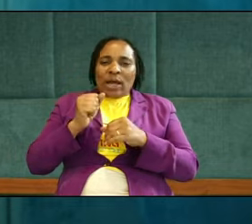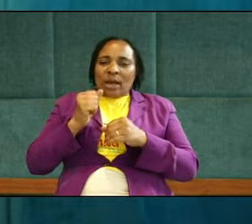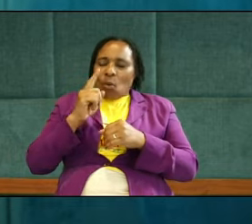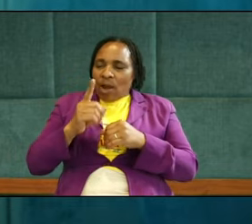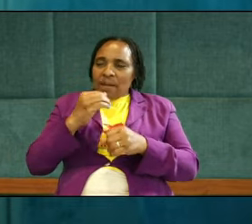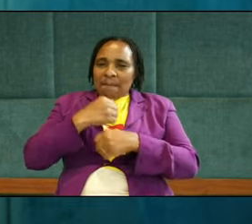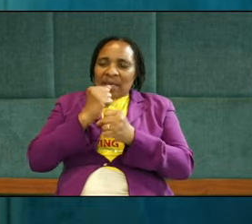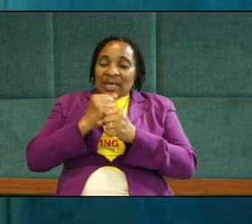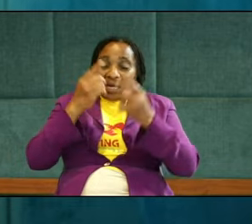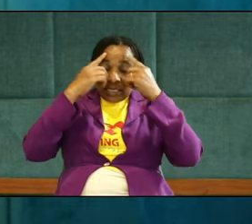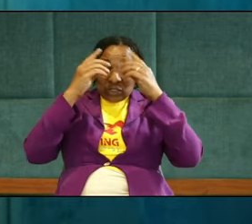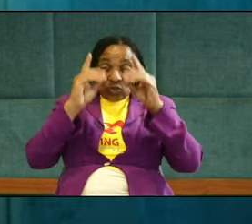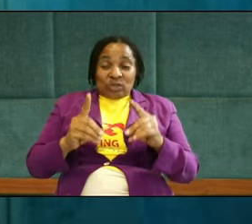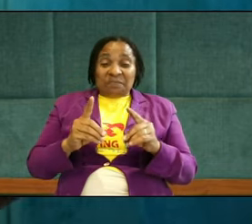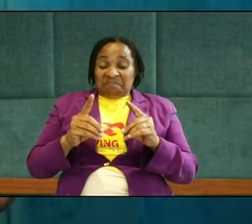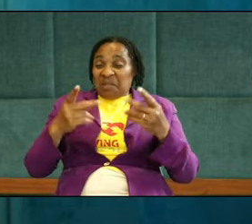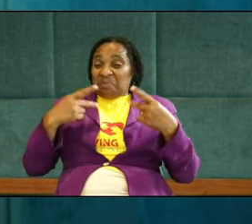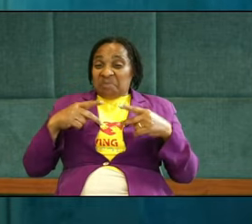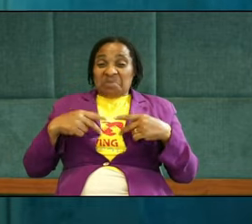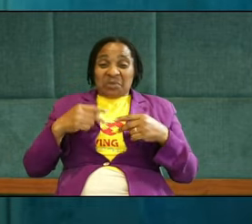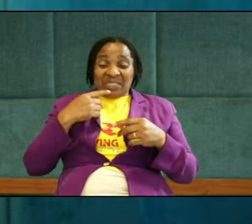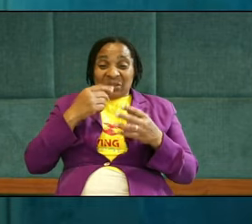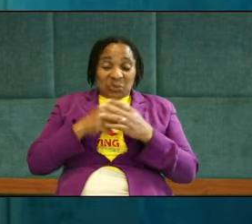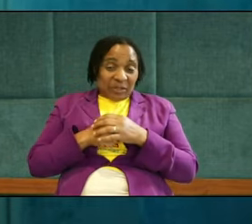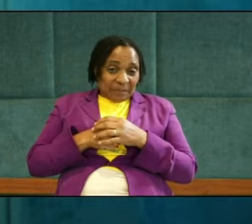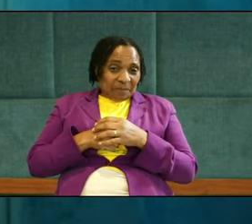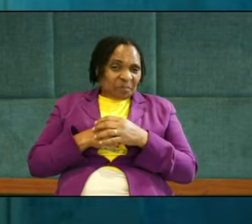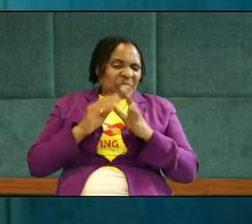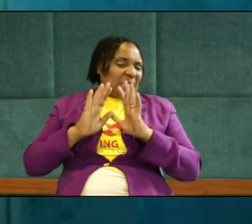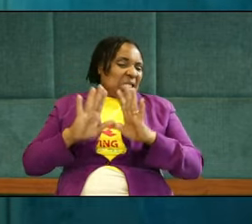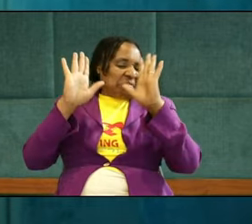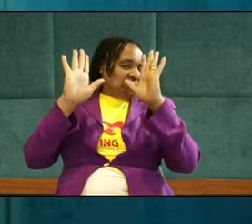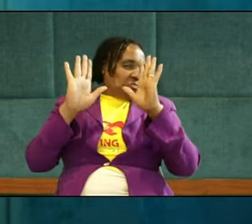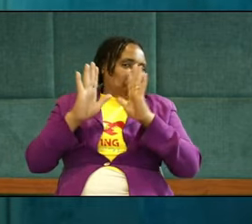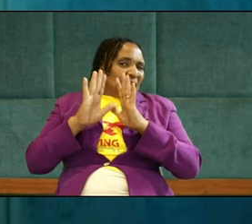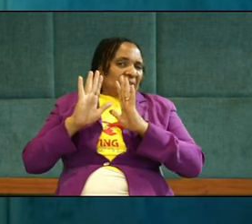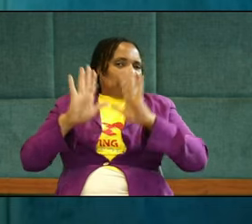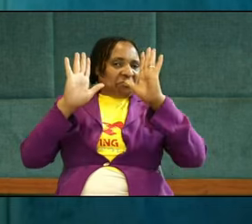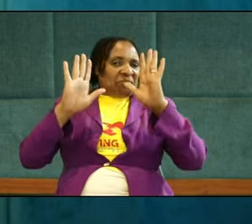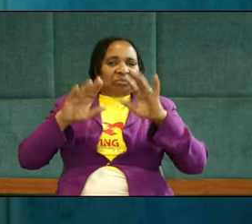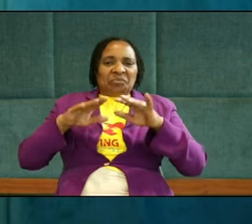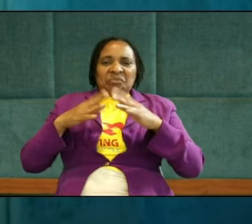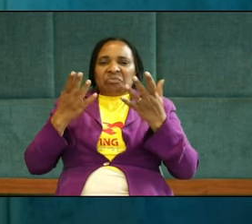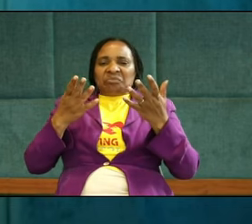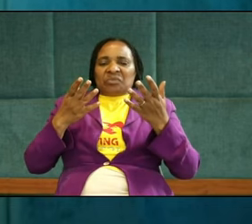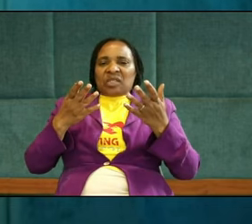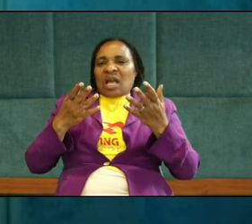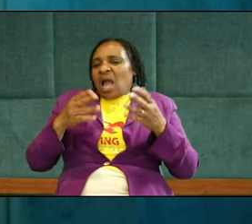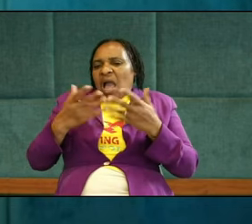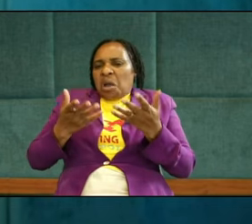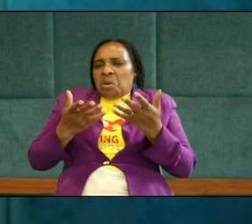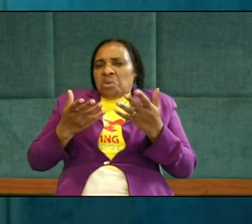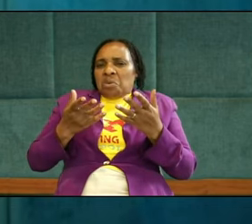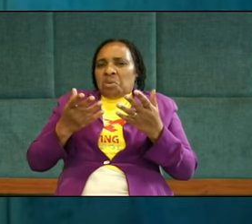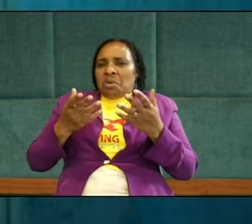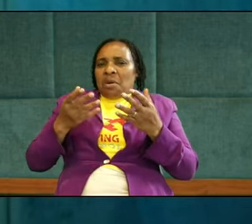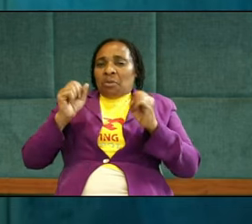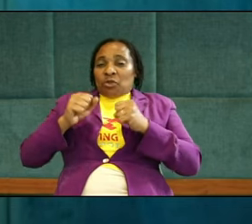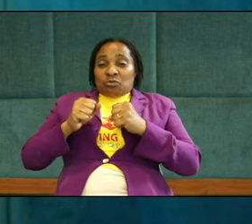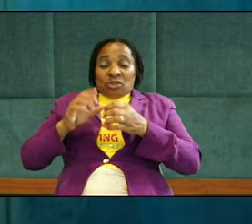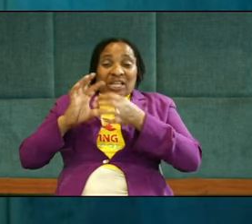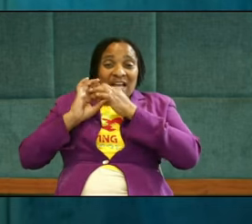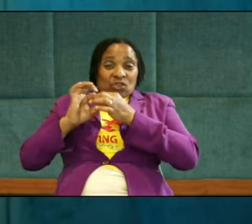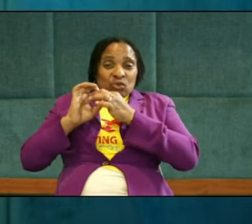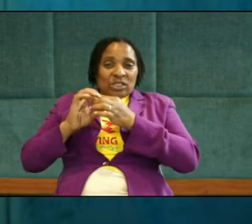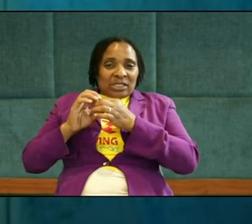decision, most people just tend to say, just leave them alone. That's how they are. That's how they are accustomed to